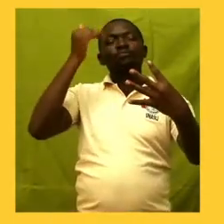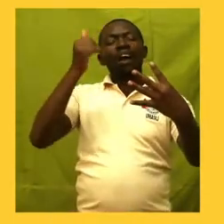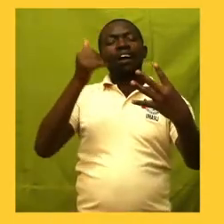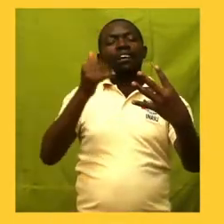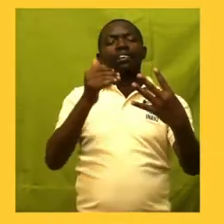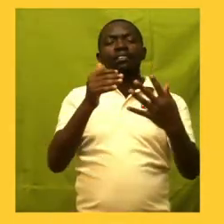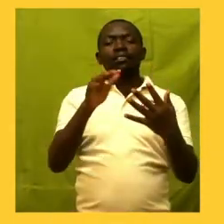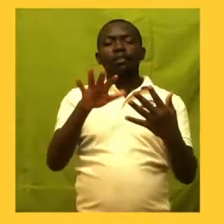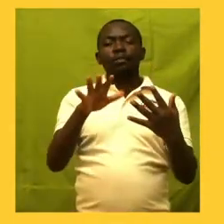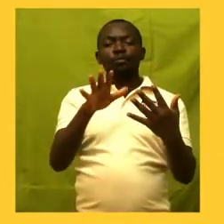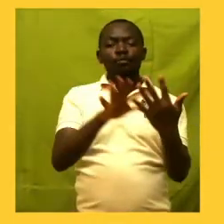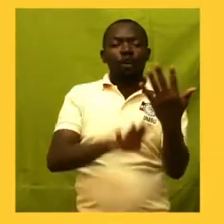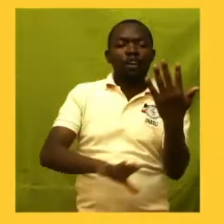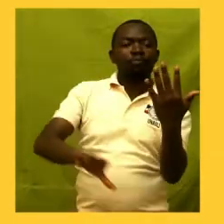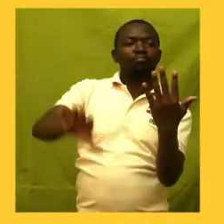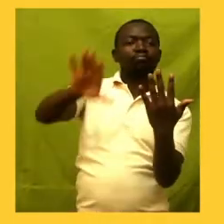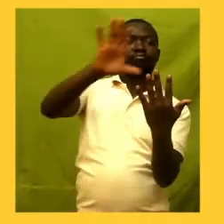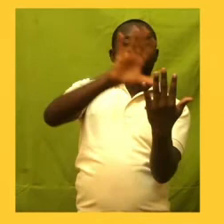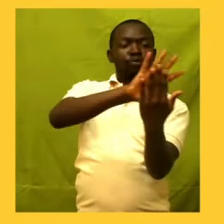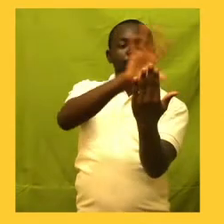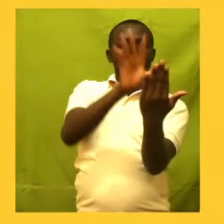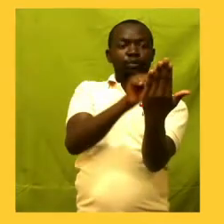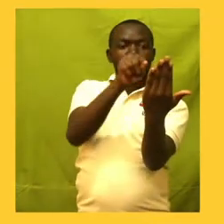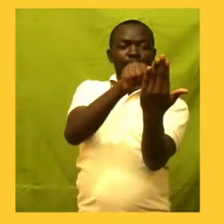surround Africa are important.